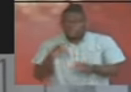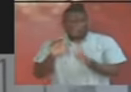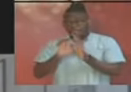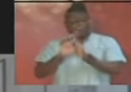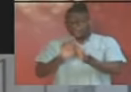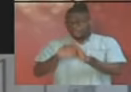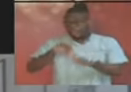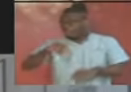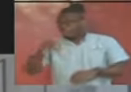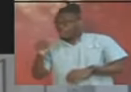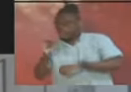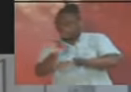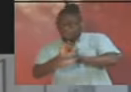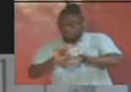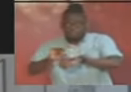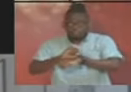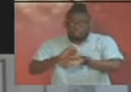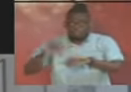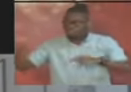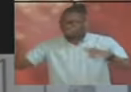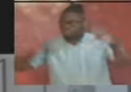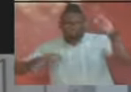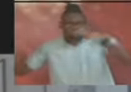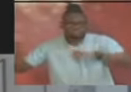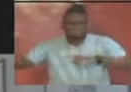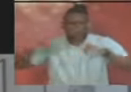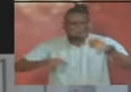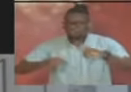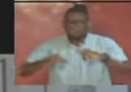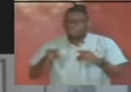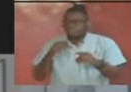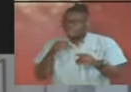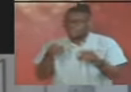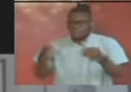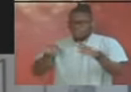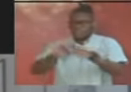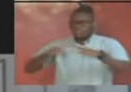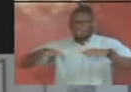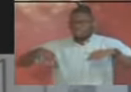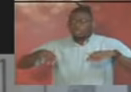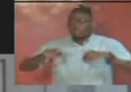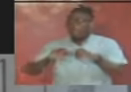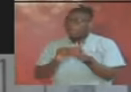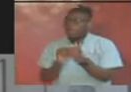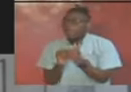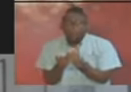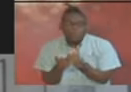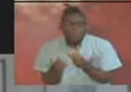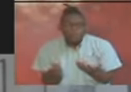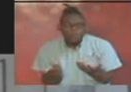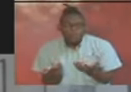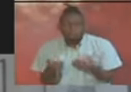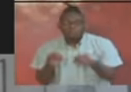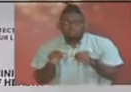the other islands whose borders have not been closed to keep their transmission levels low?